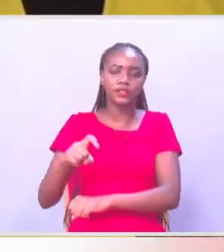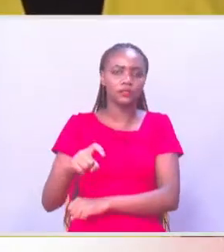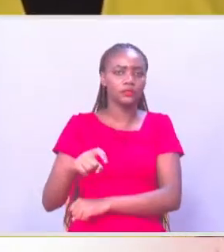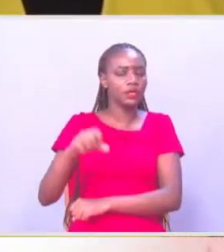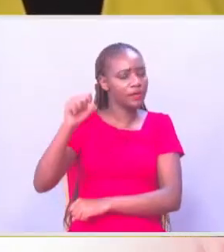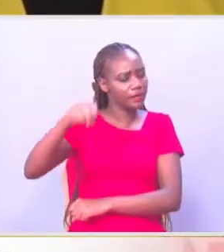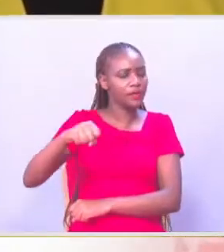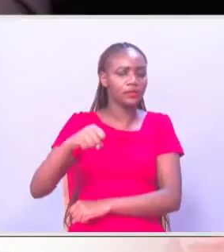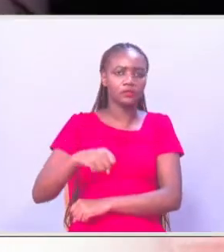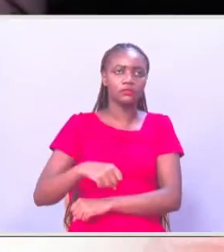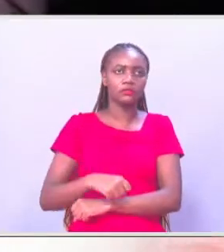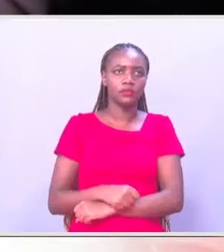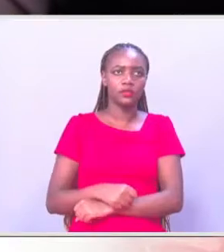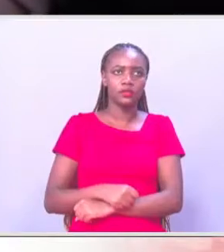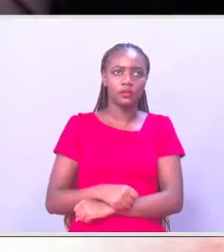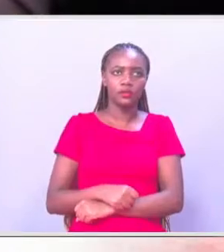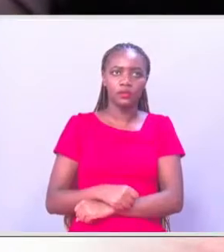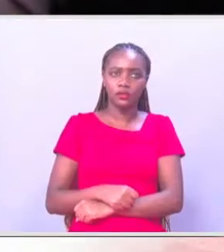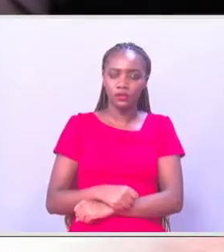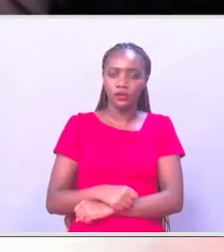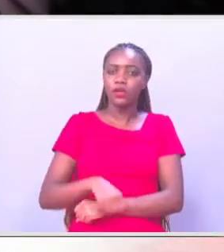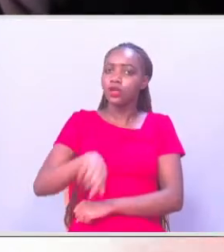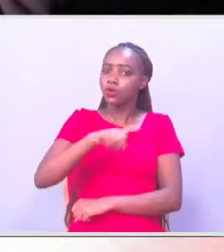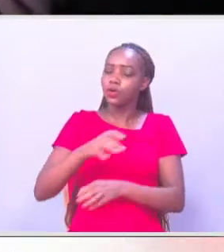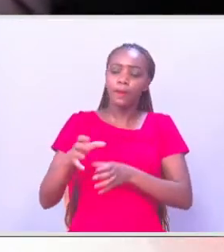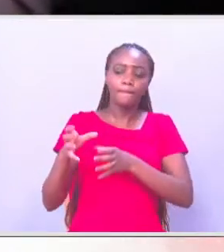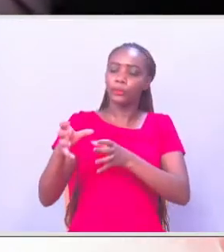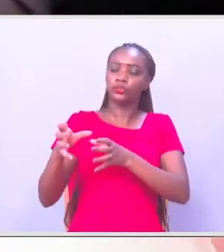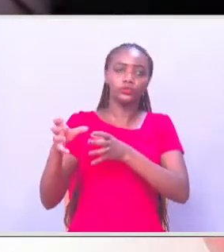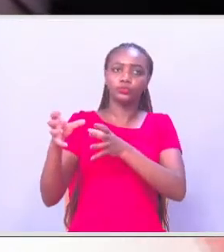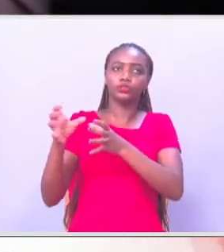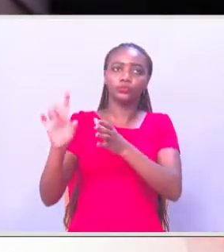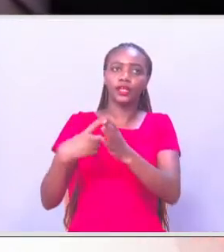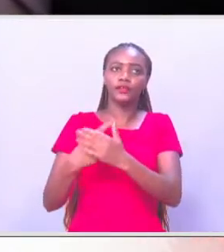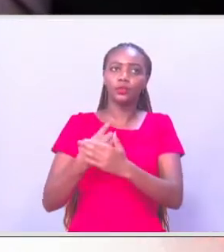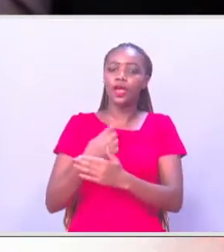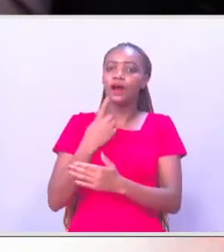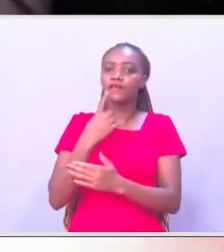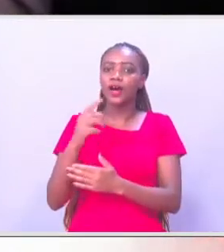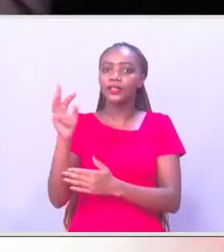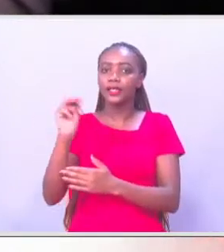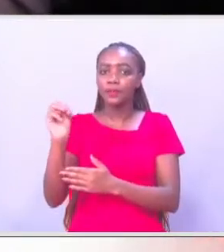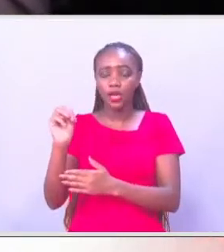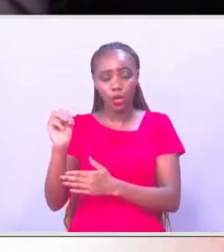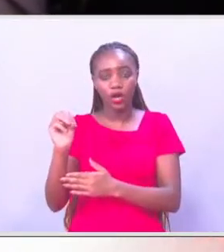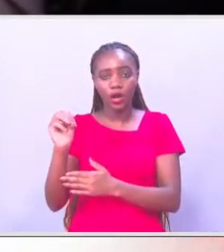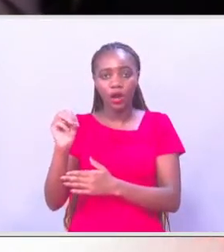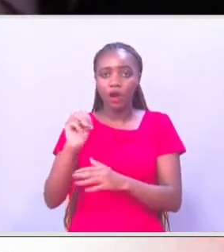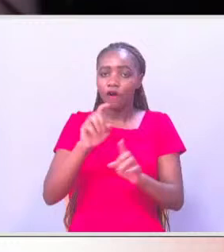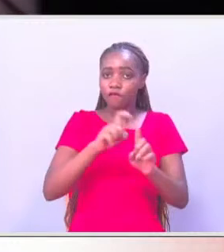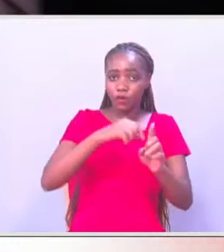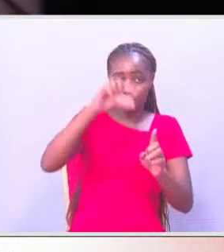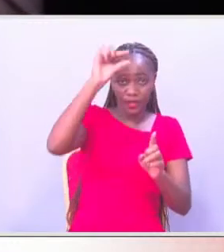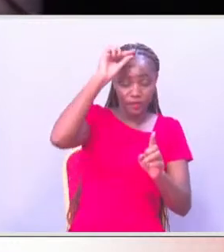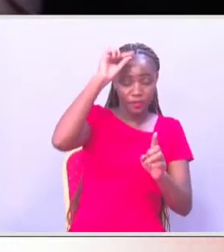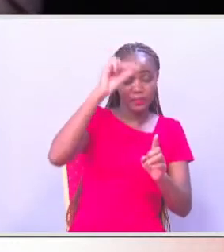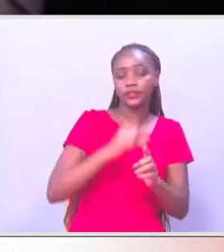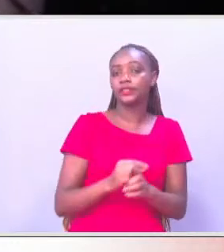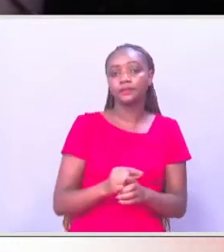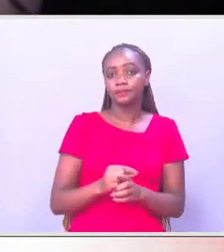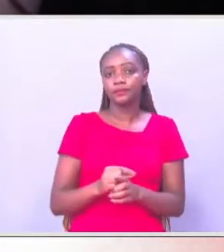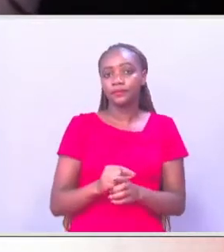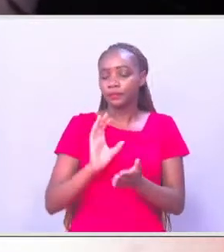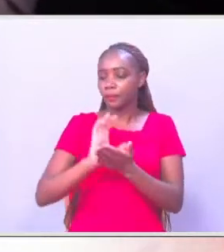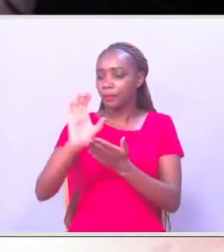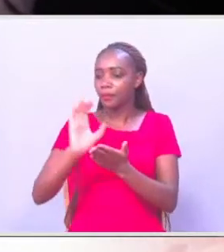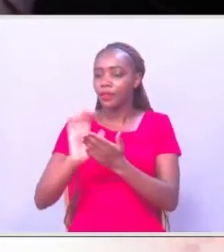Yes, I was able to make sure that we pushed and we had 100 million shillings allocated by the government to the National Council for Persons with